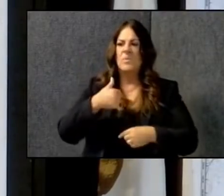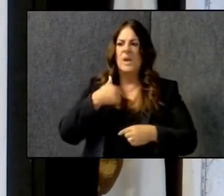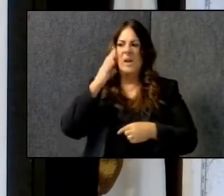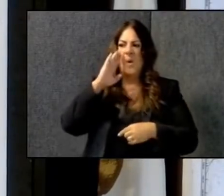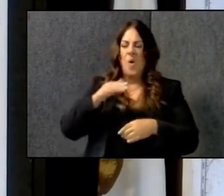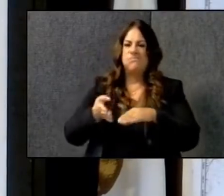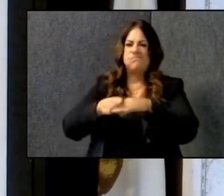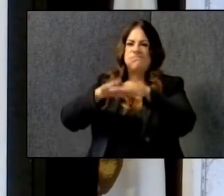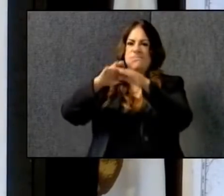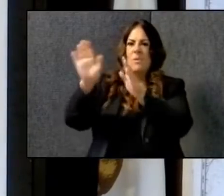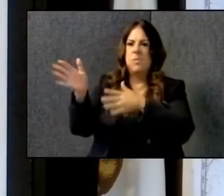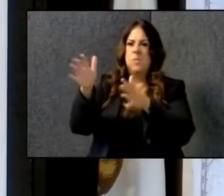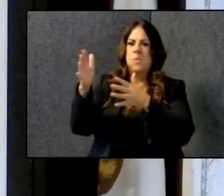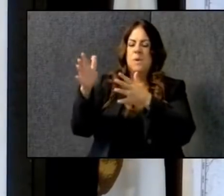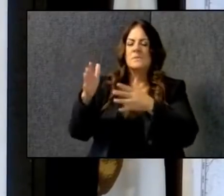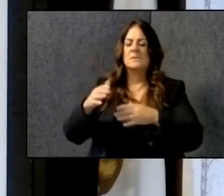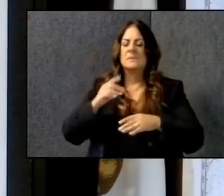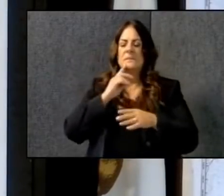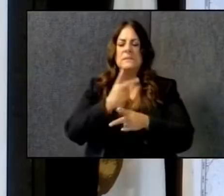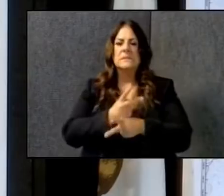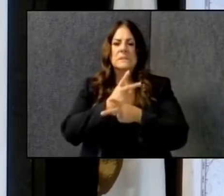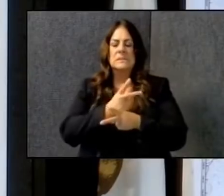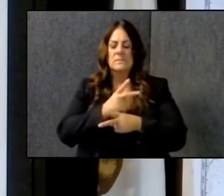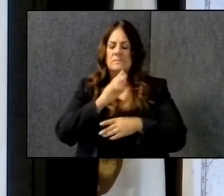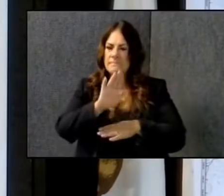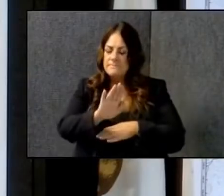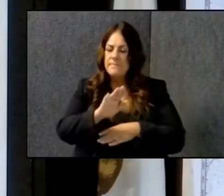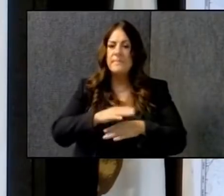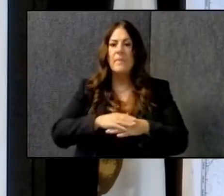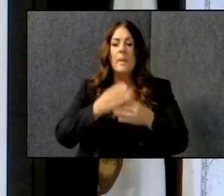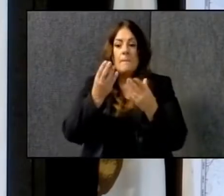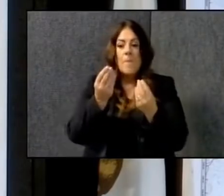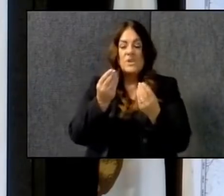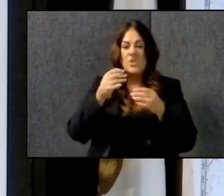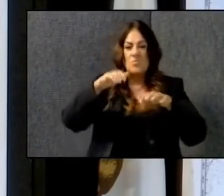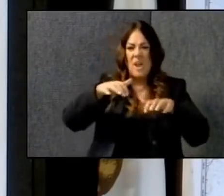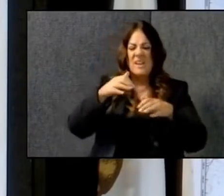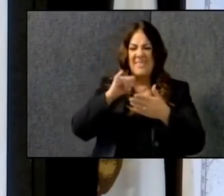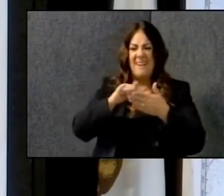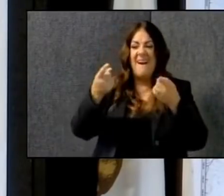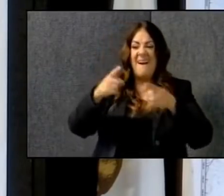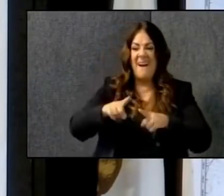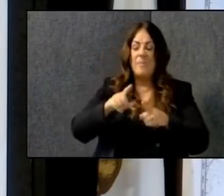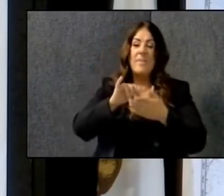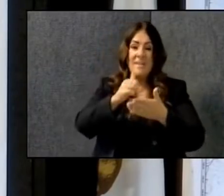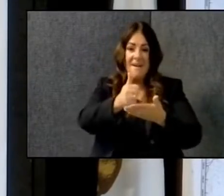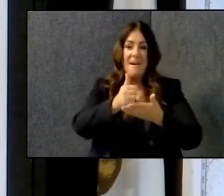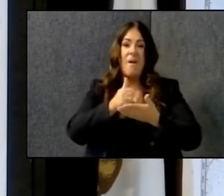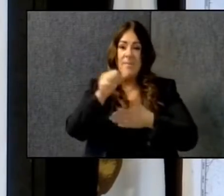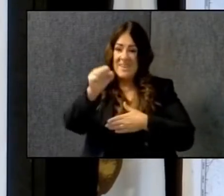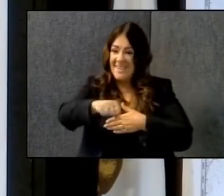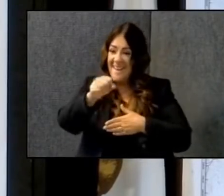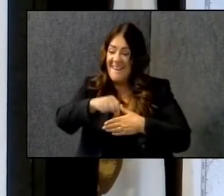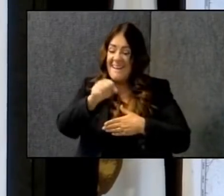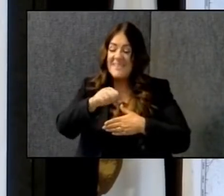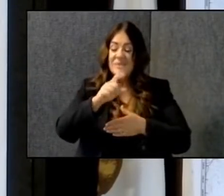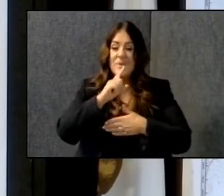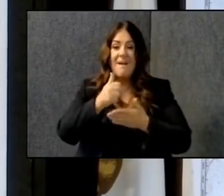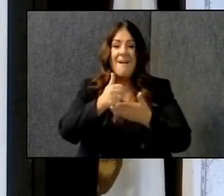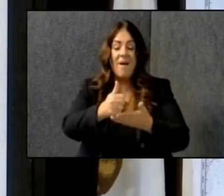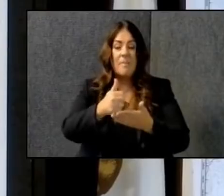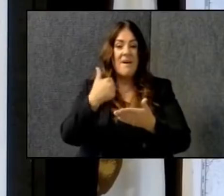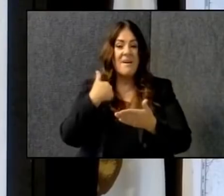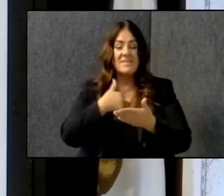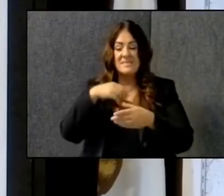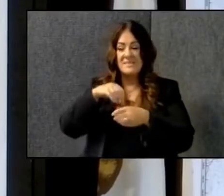of winds, and we need to consider that. Also, the moisture we got, while it is super helpful for our resources out there